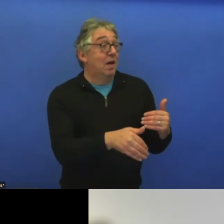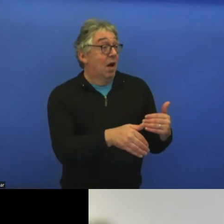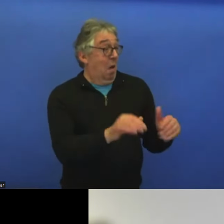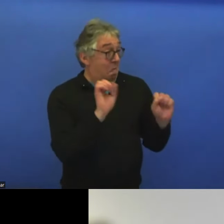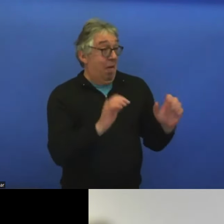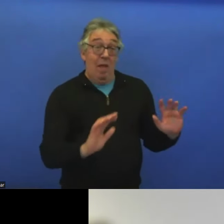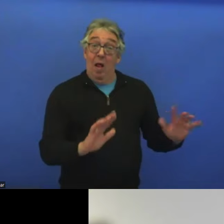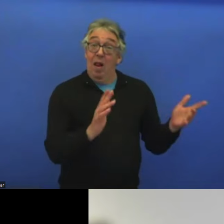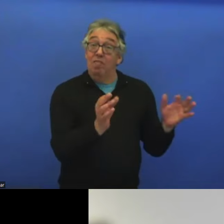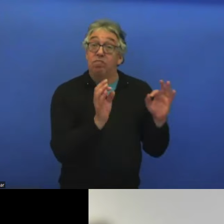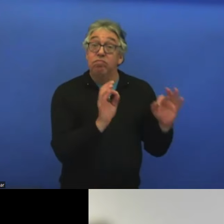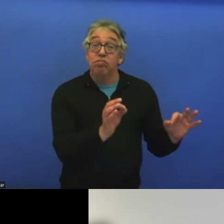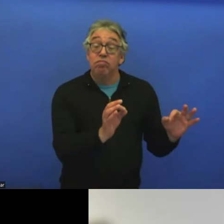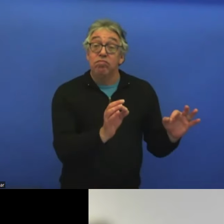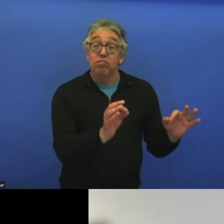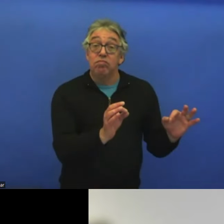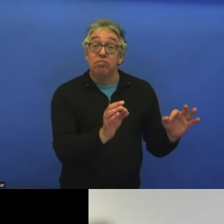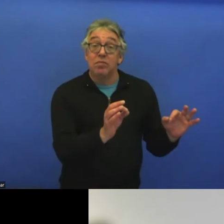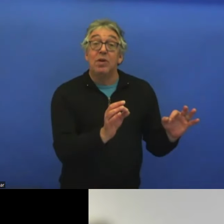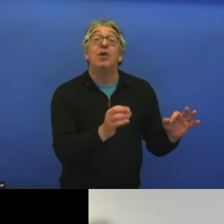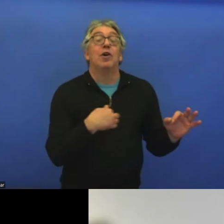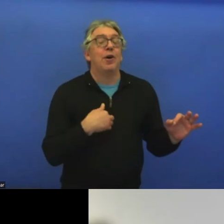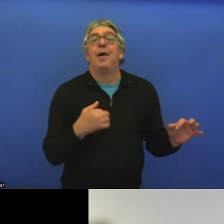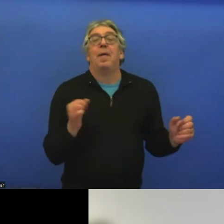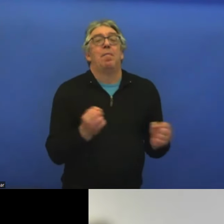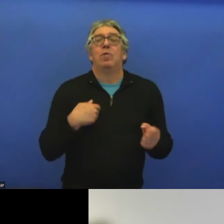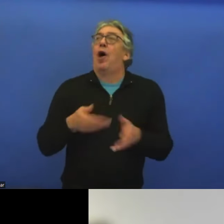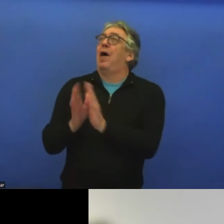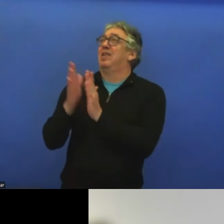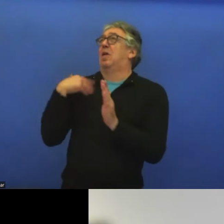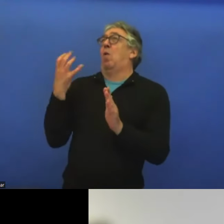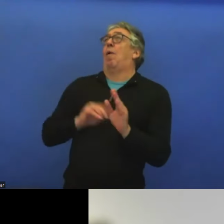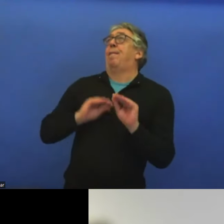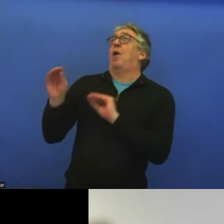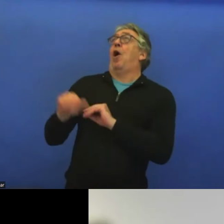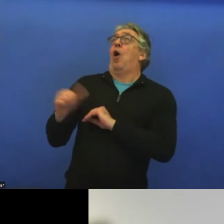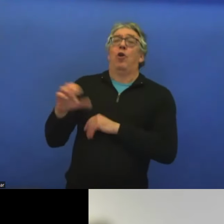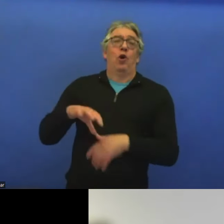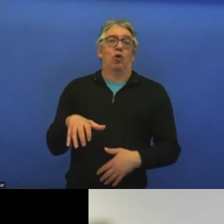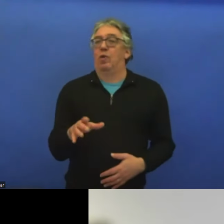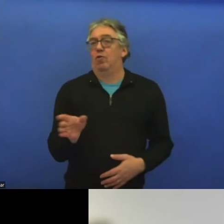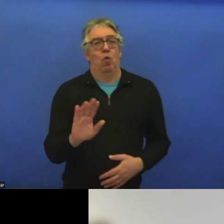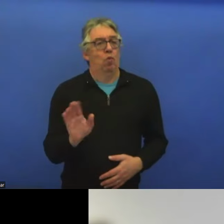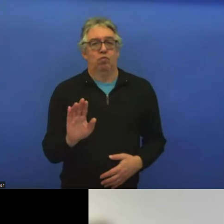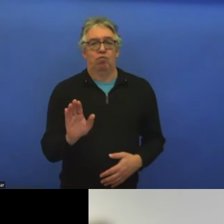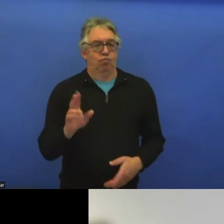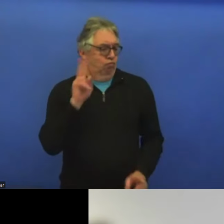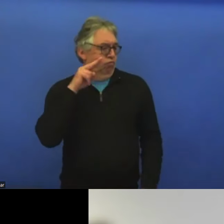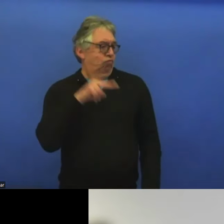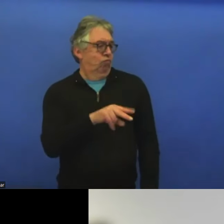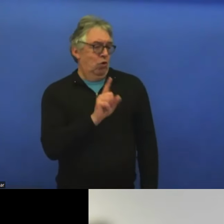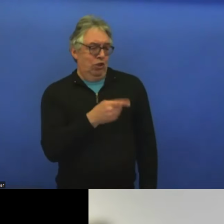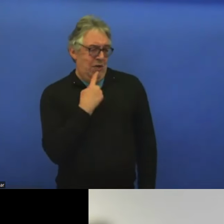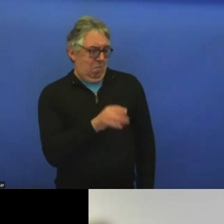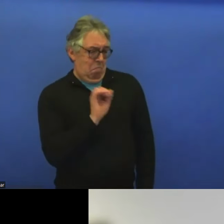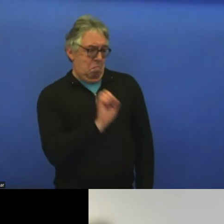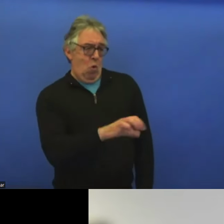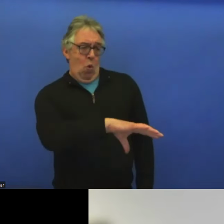in priority for resettlement, because you might be able to live in that country, so to have access to